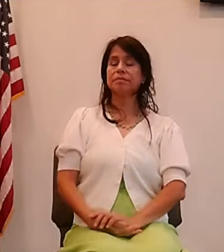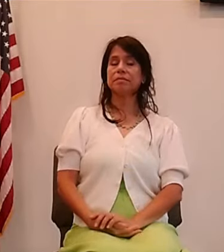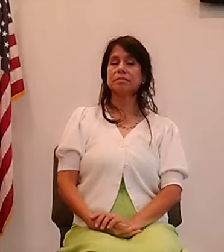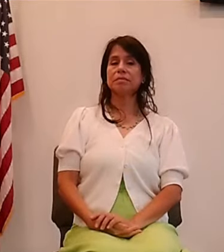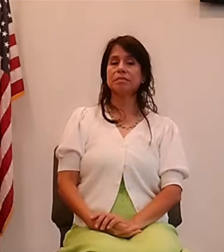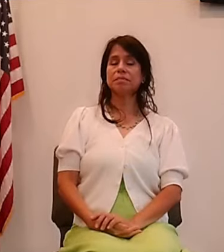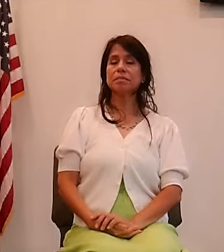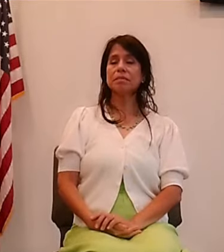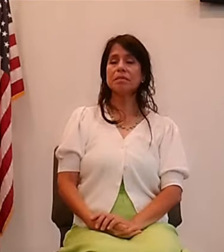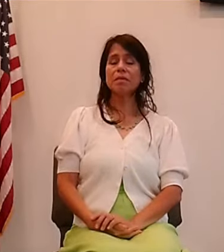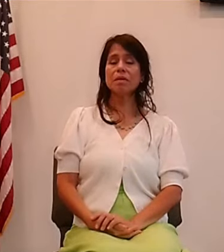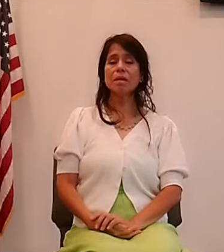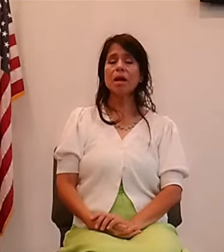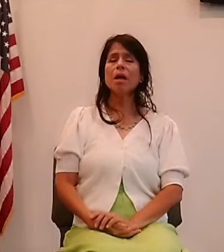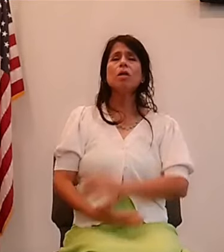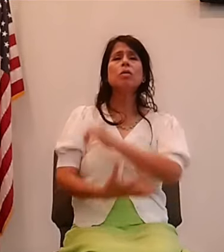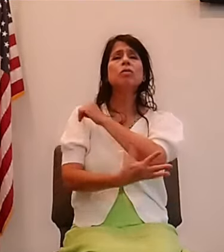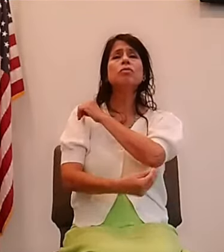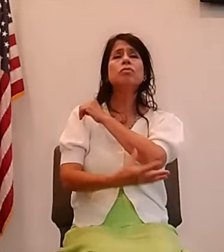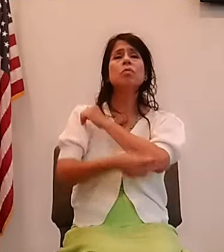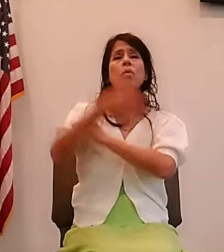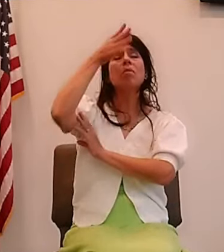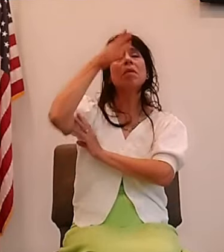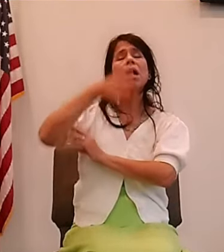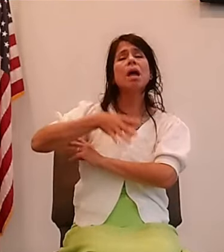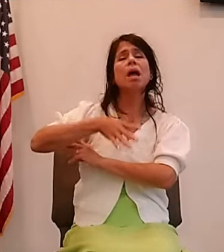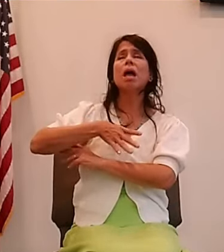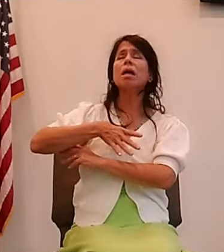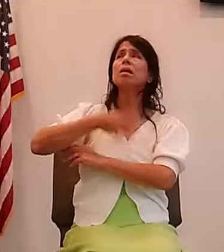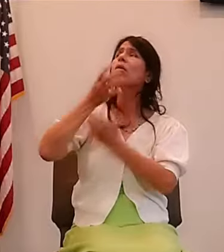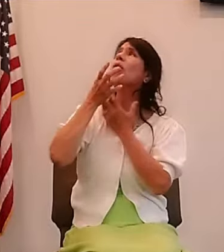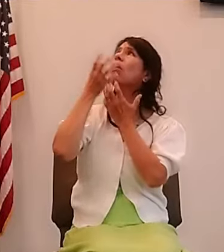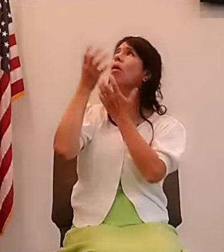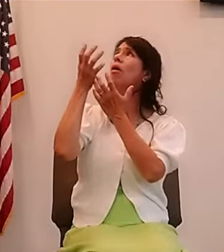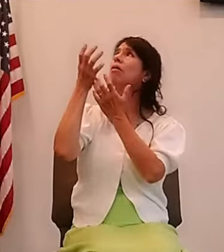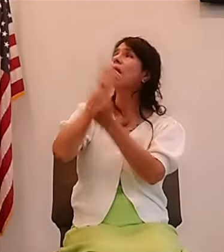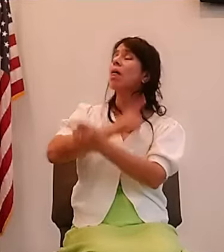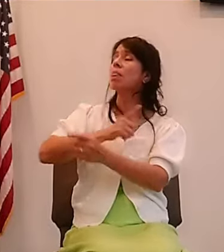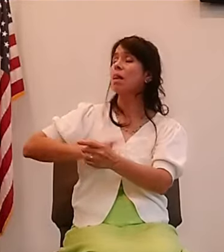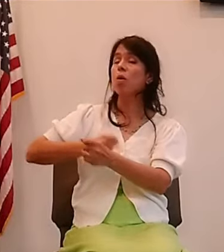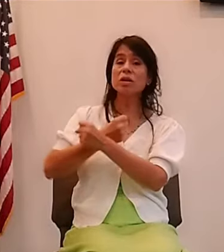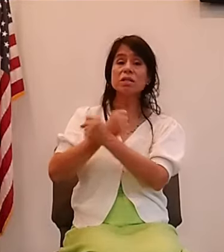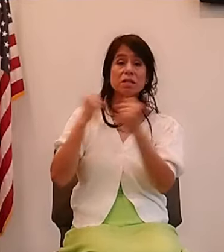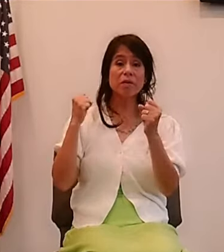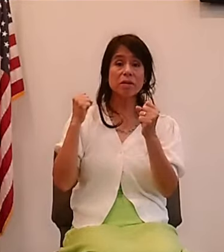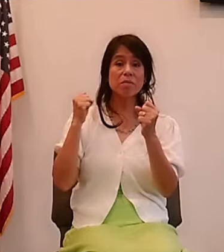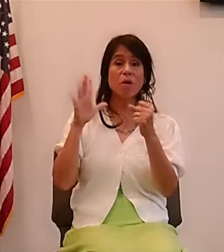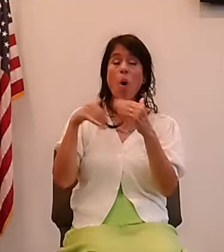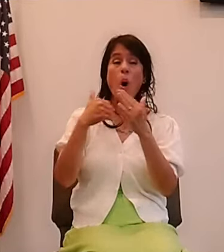this poor man called, and the Lord saved him out of all his troubles.